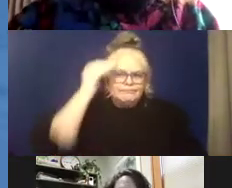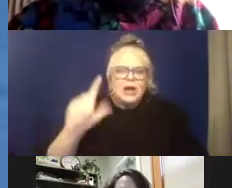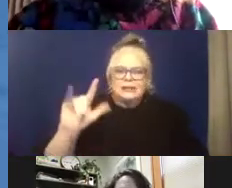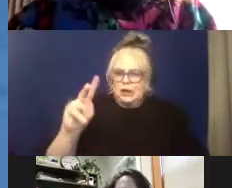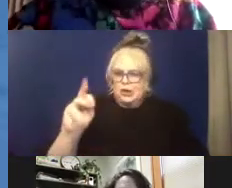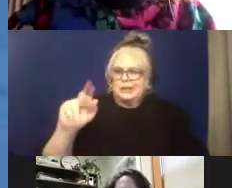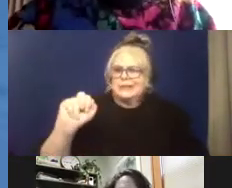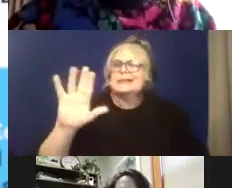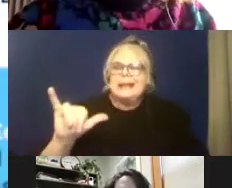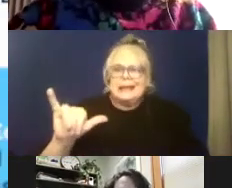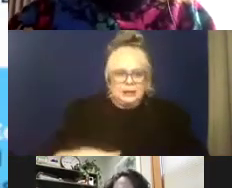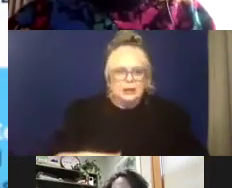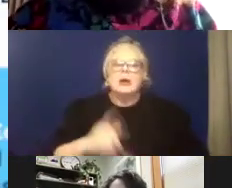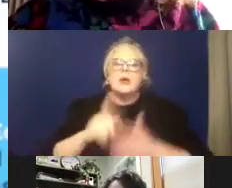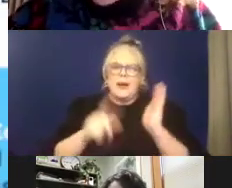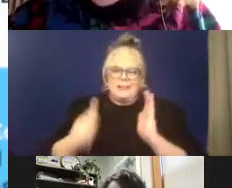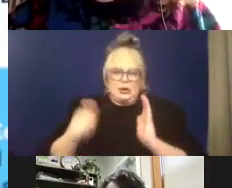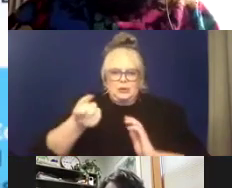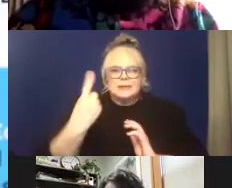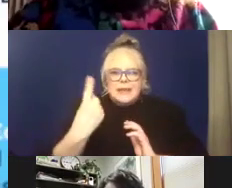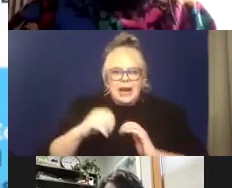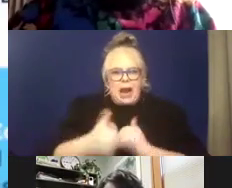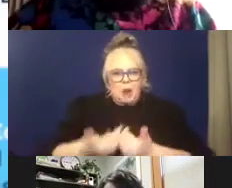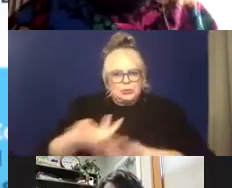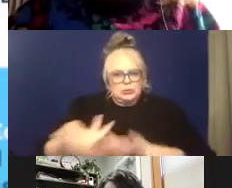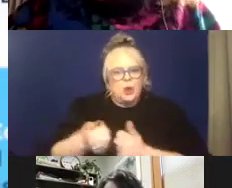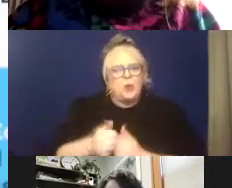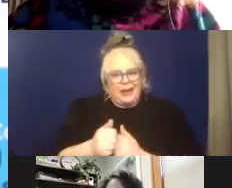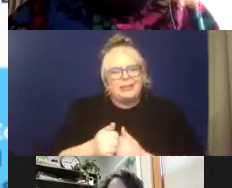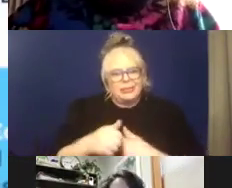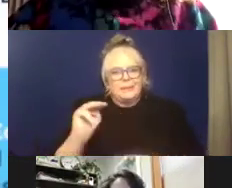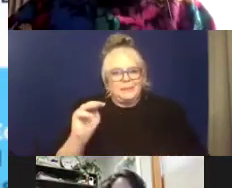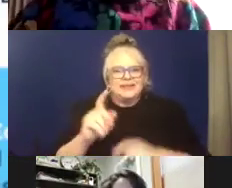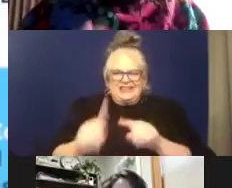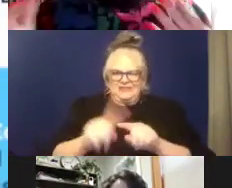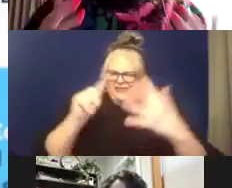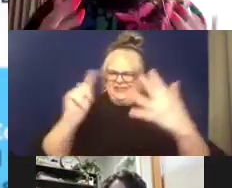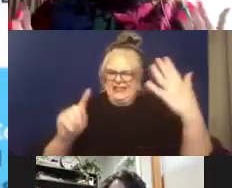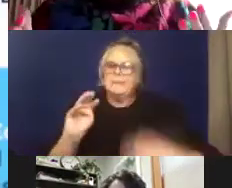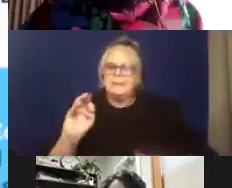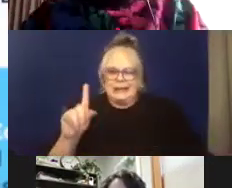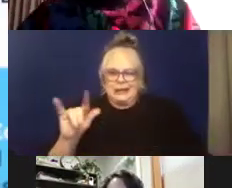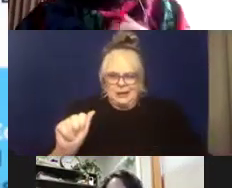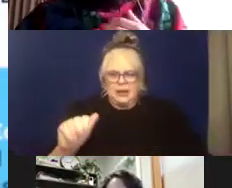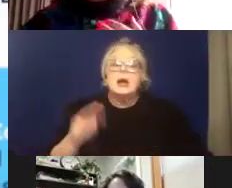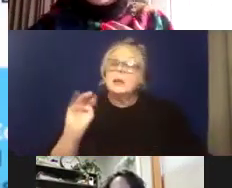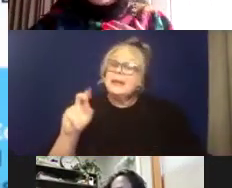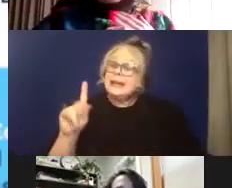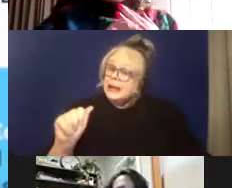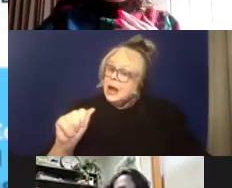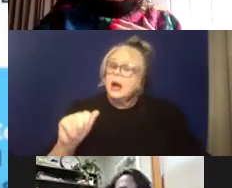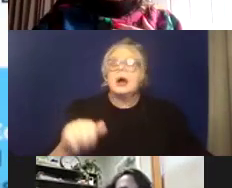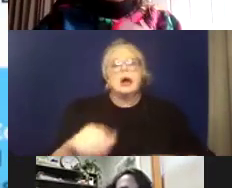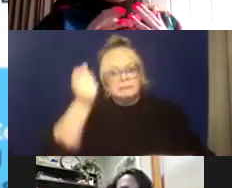to media. Media literacy is not new in our work. You probably are doing something, or you may be already doing some work related to media